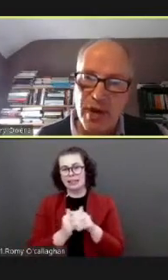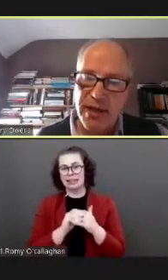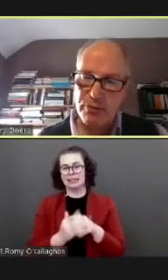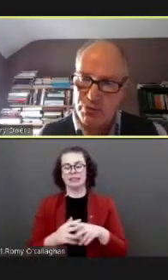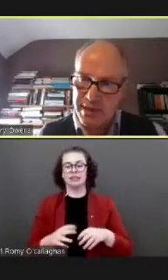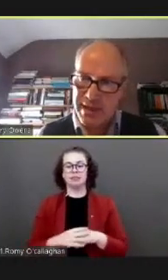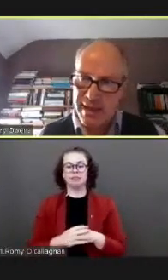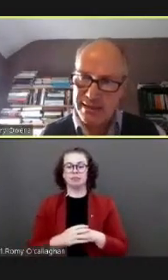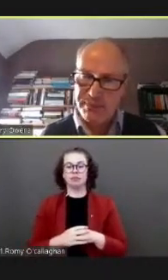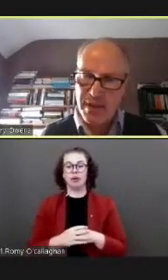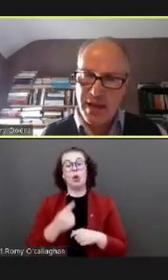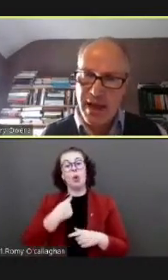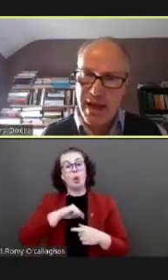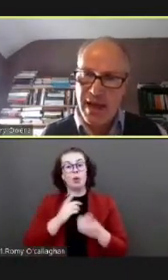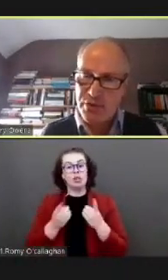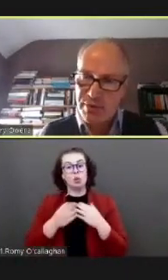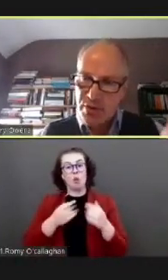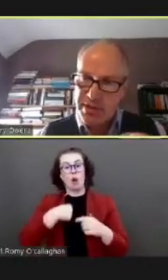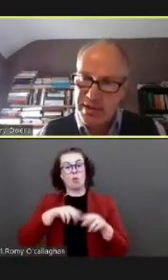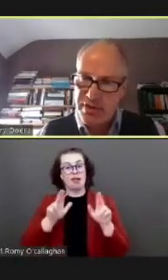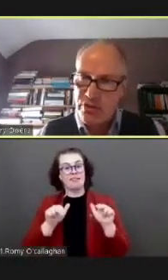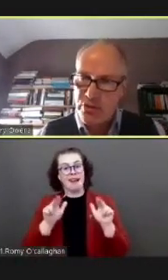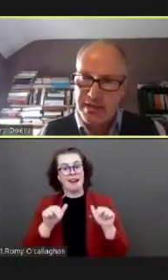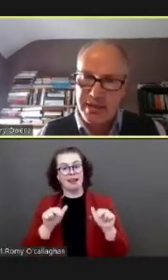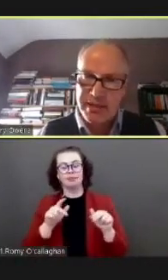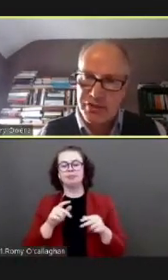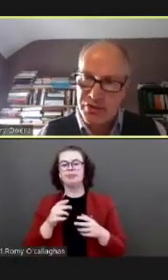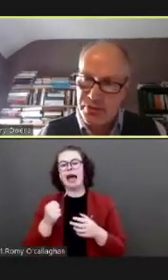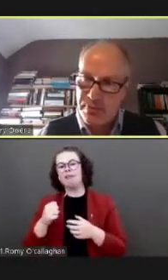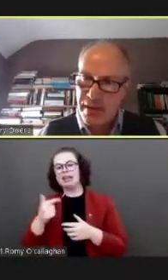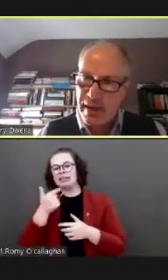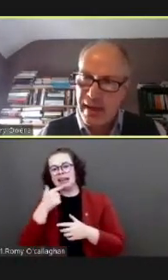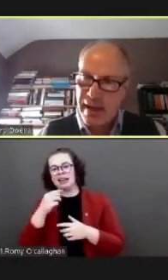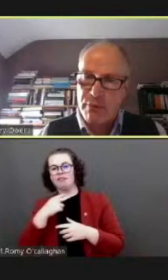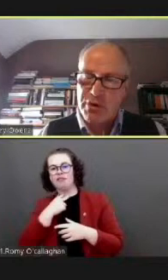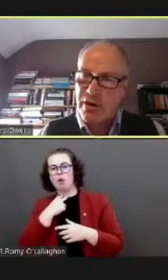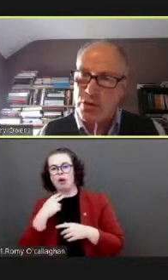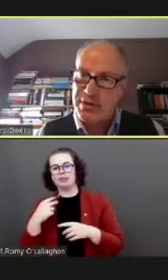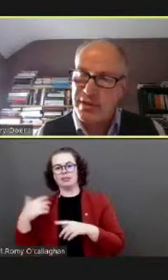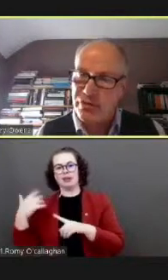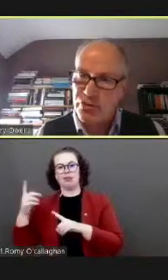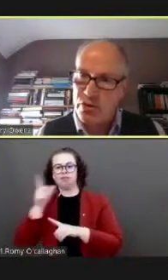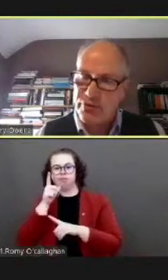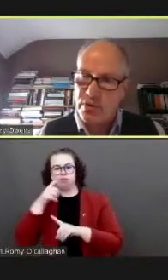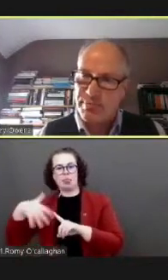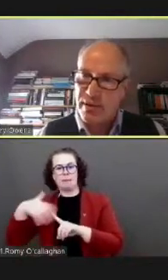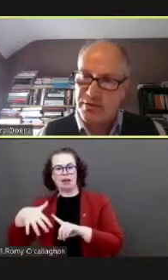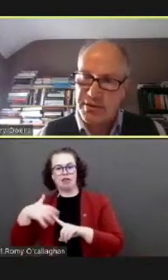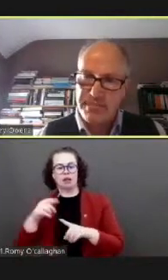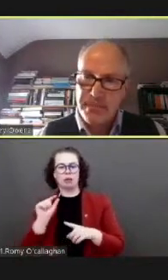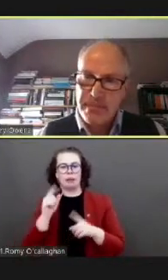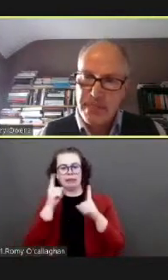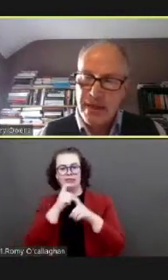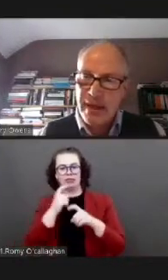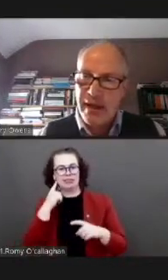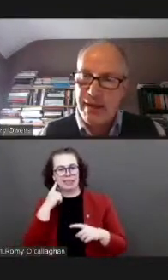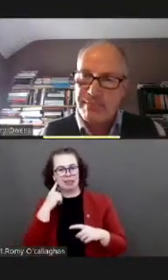that we provide what we can, but the person is their own entity too, and we're not always in control of all the